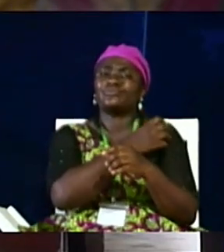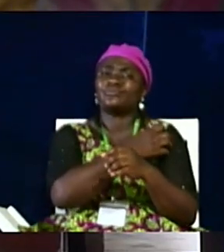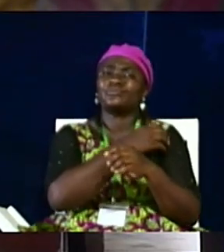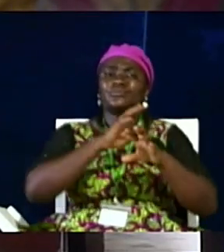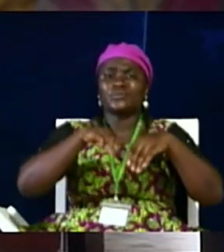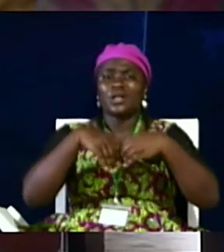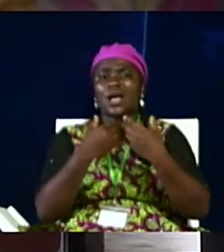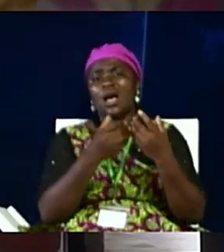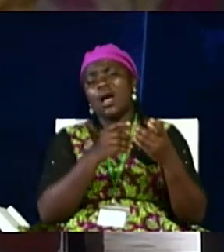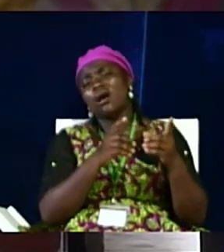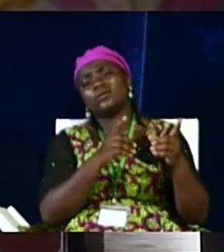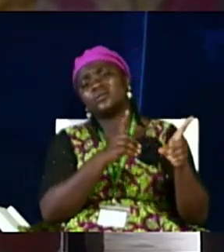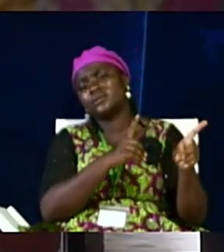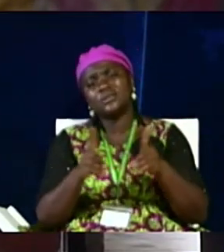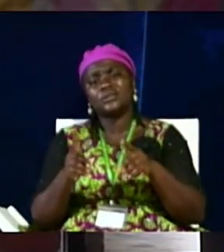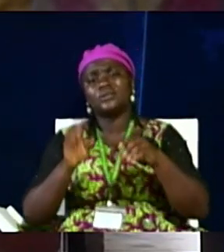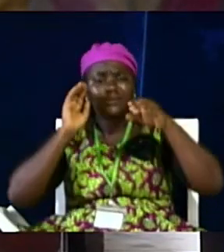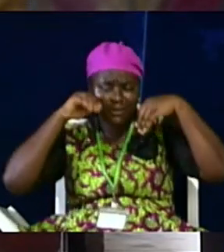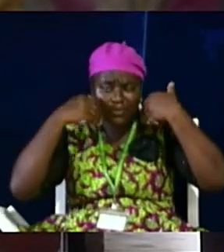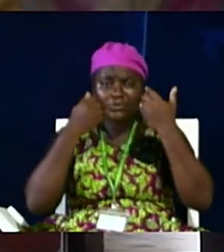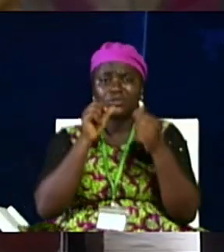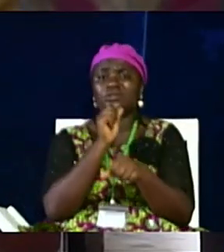How do reproaches work?